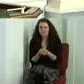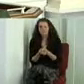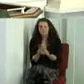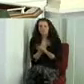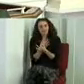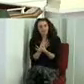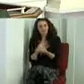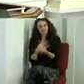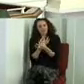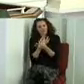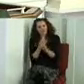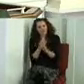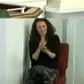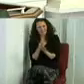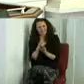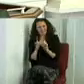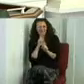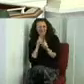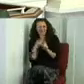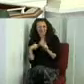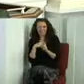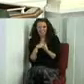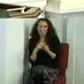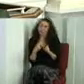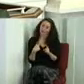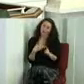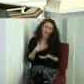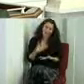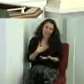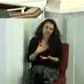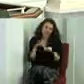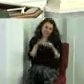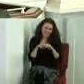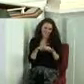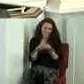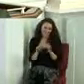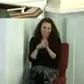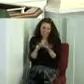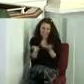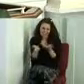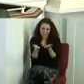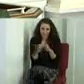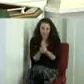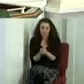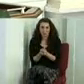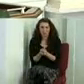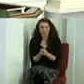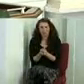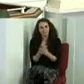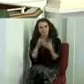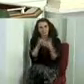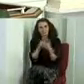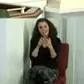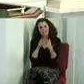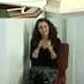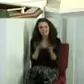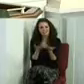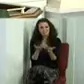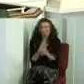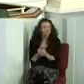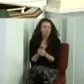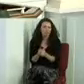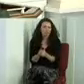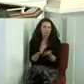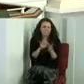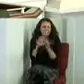dais this morning. And we'll be very glad to spend a few moments with you after worship and then to take some time with you as a follow-up later